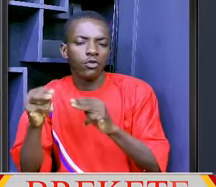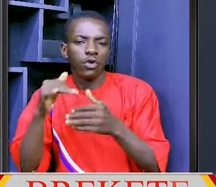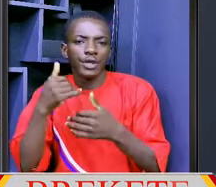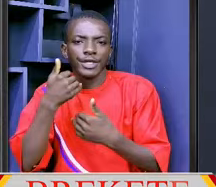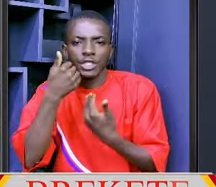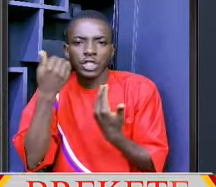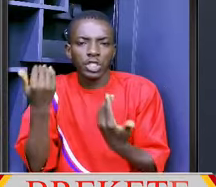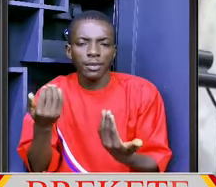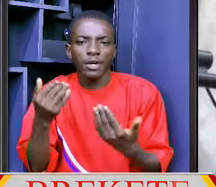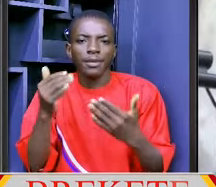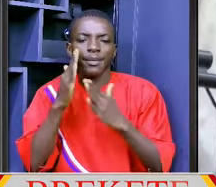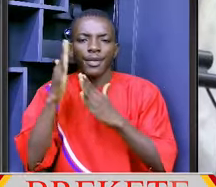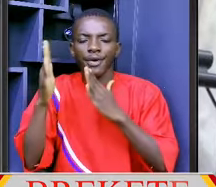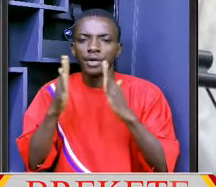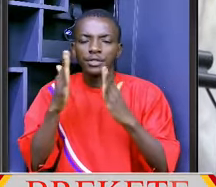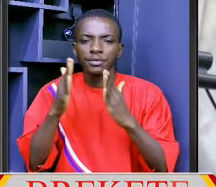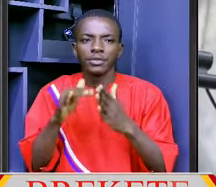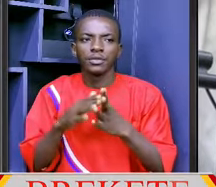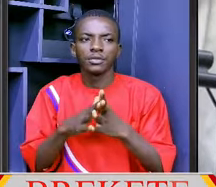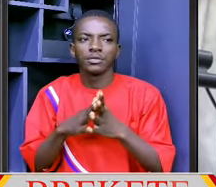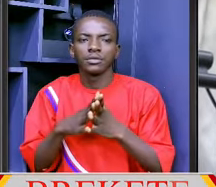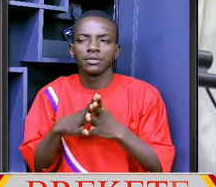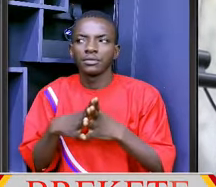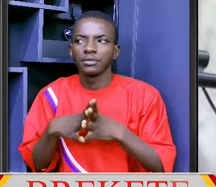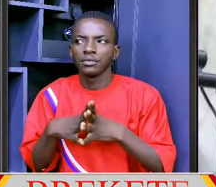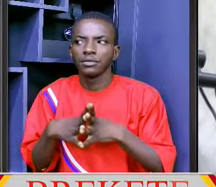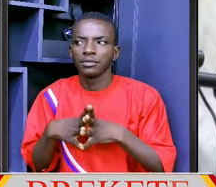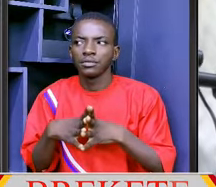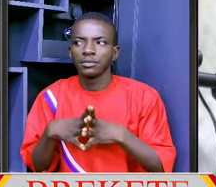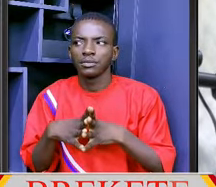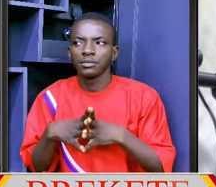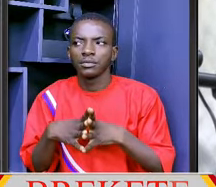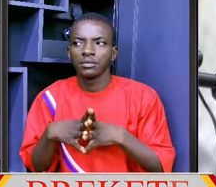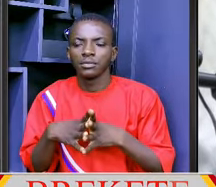shame. Well, like kumba de kunya.